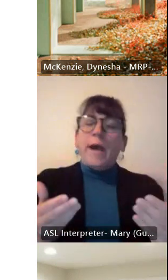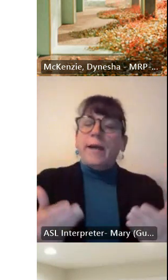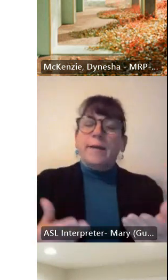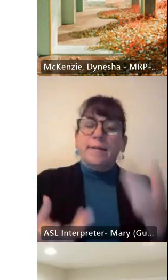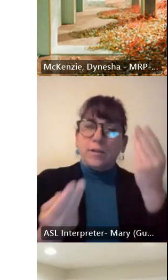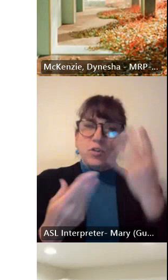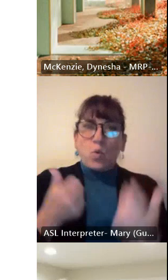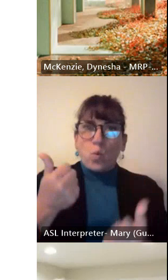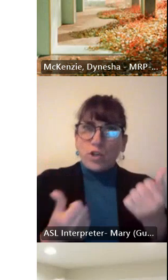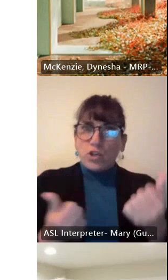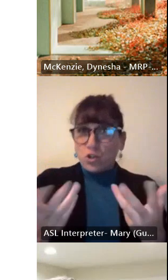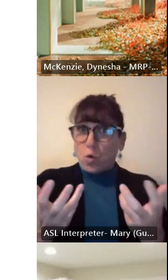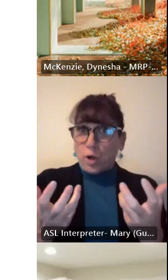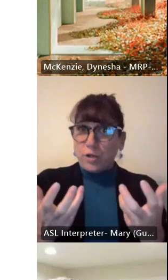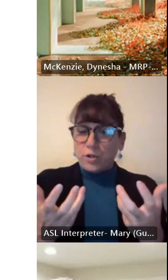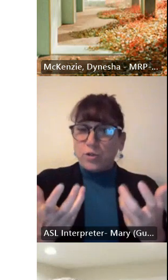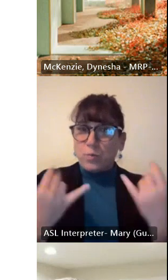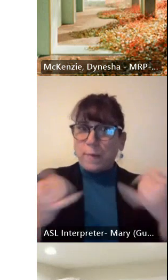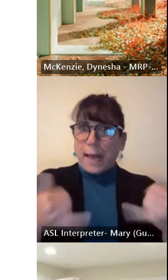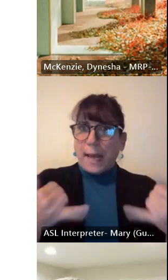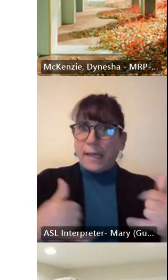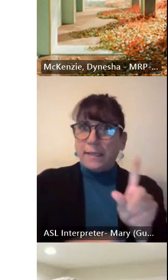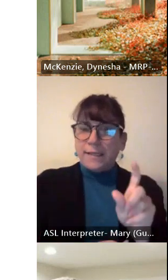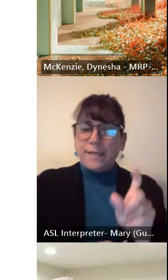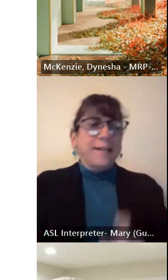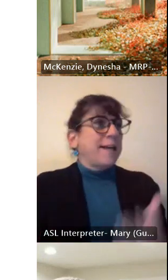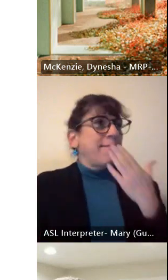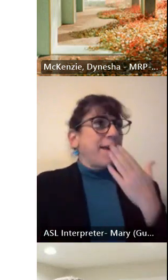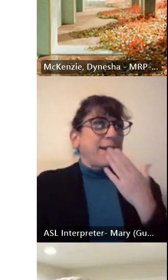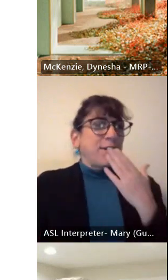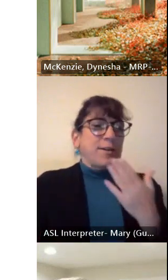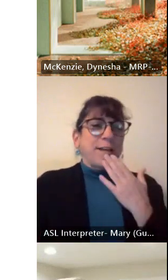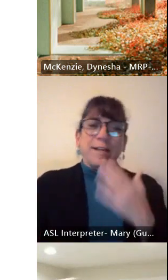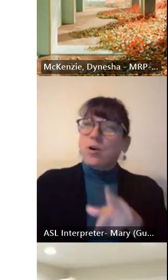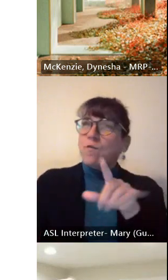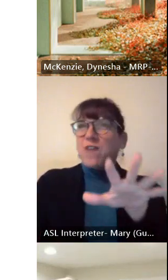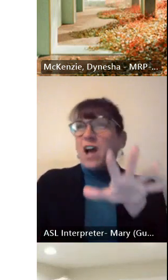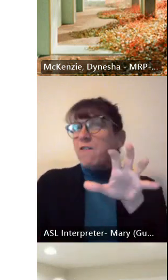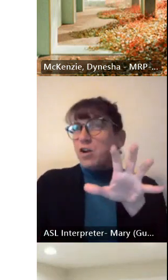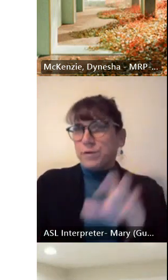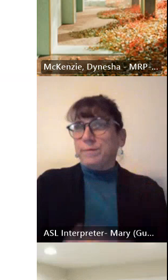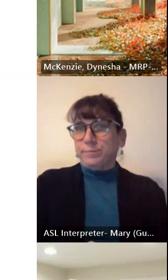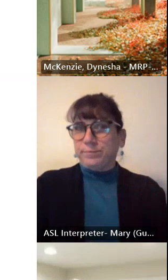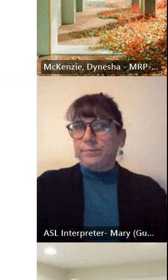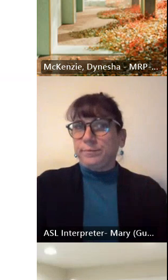one of these you want us to play. Thank you. Let's go right for the 500.